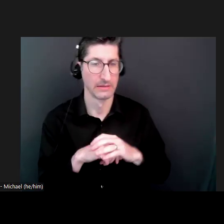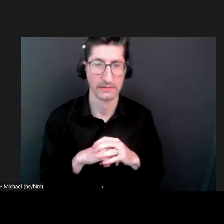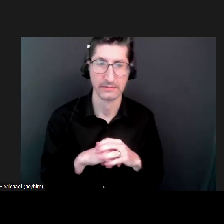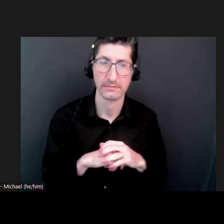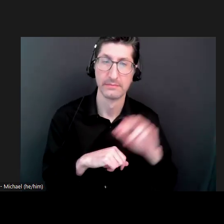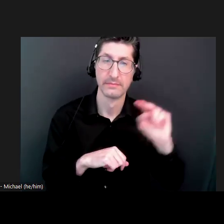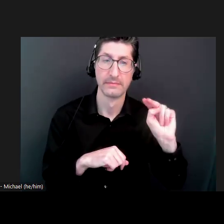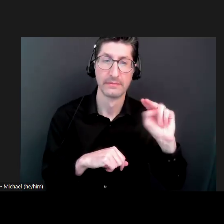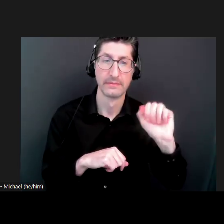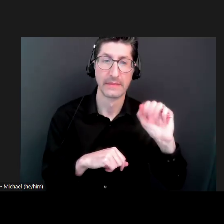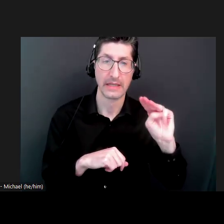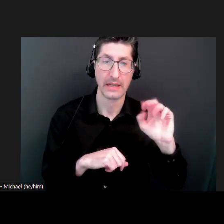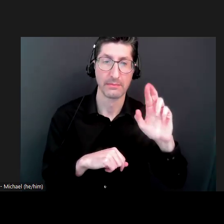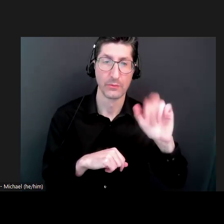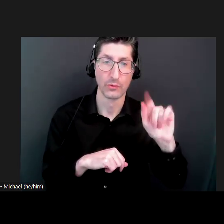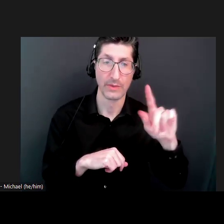Namrita Kapoor.